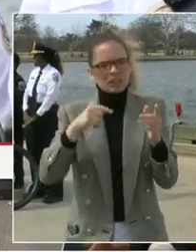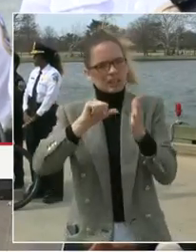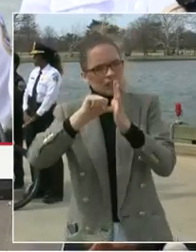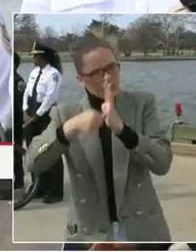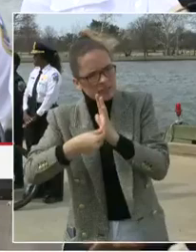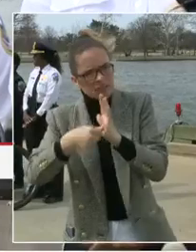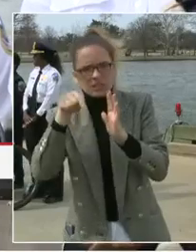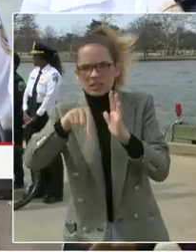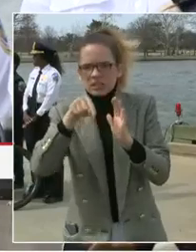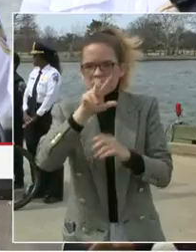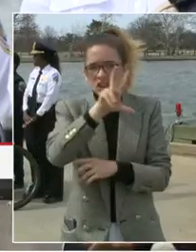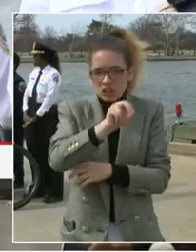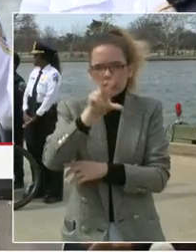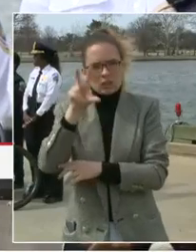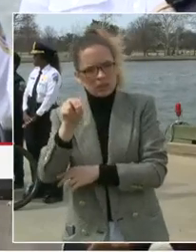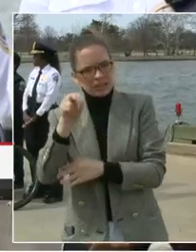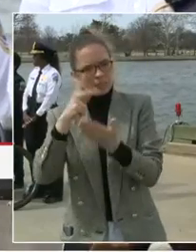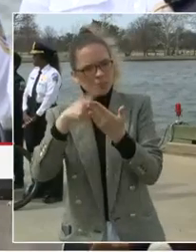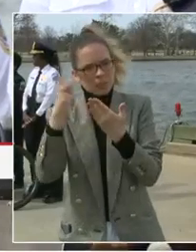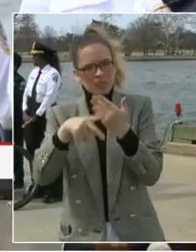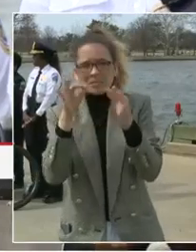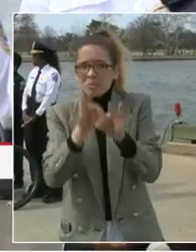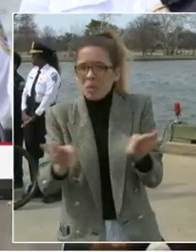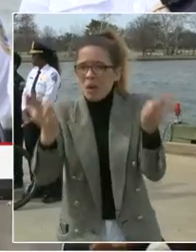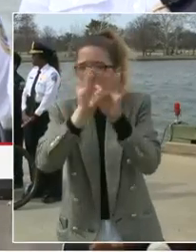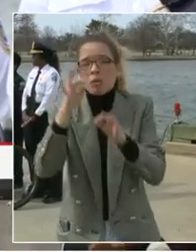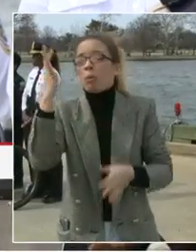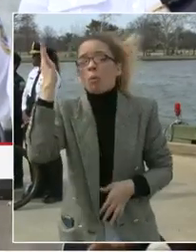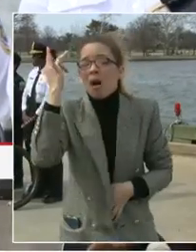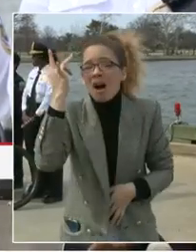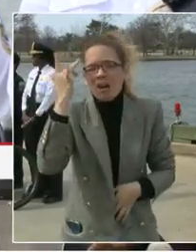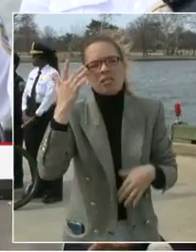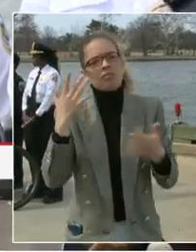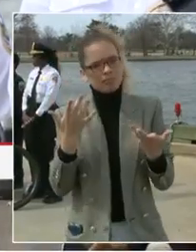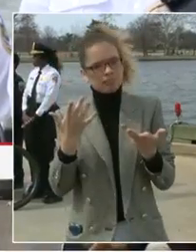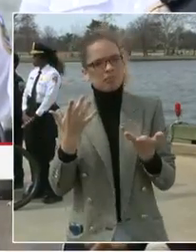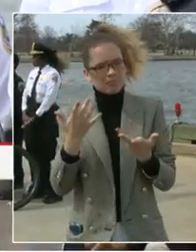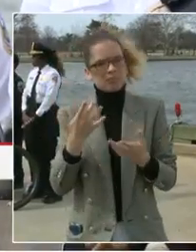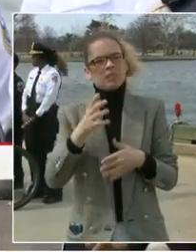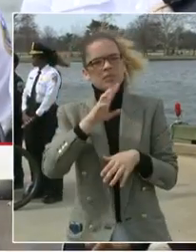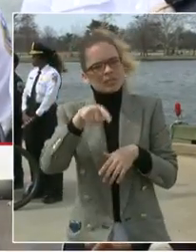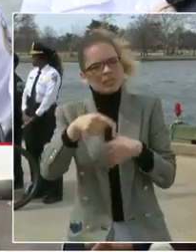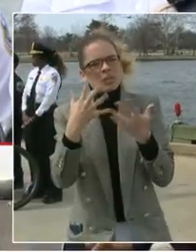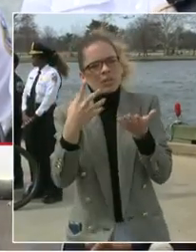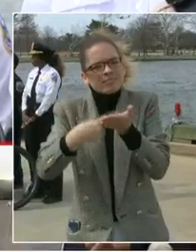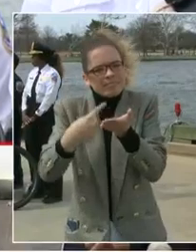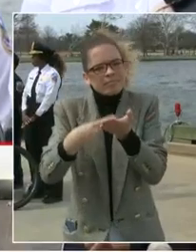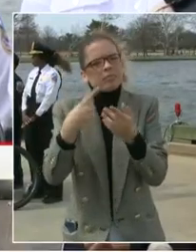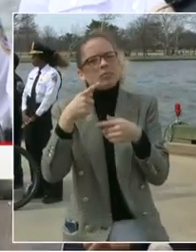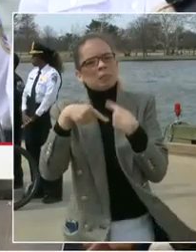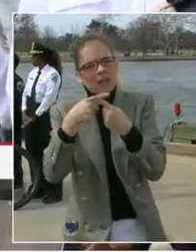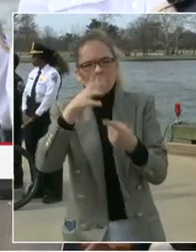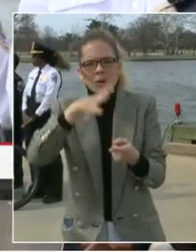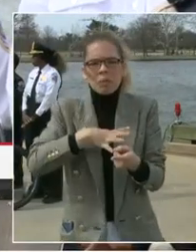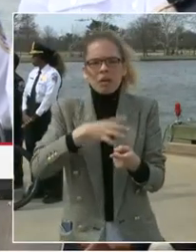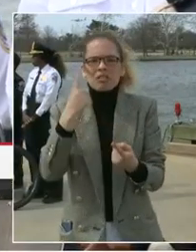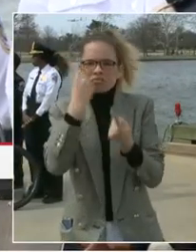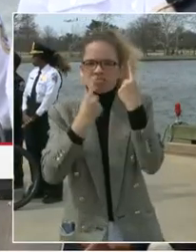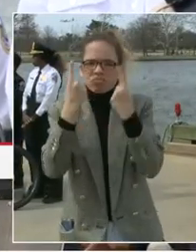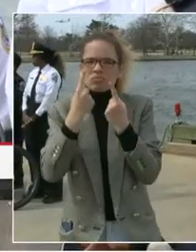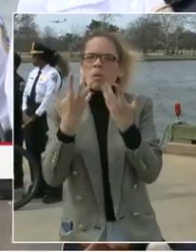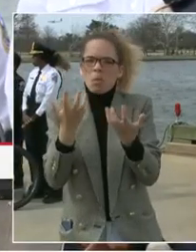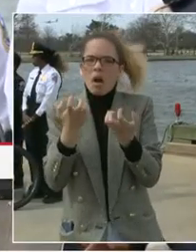30 initiative is so important. I also like to speak directly to the women watching this who may be considering careers in policing.